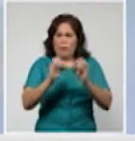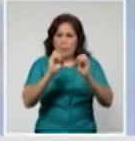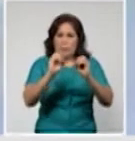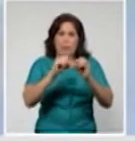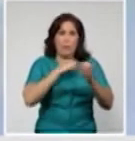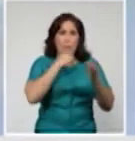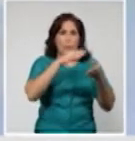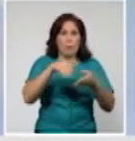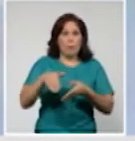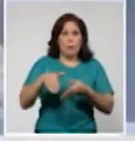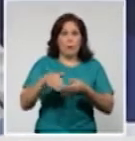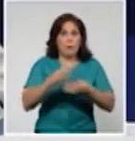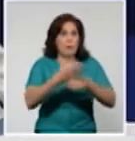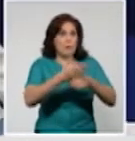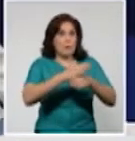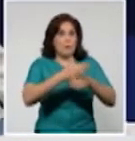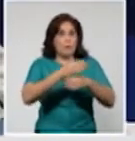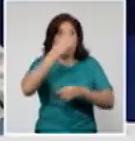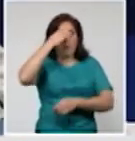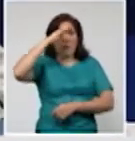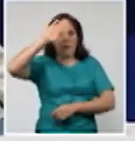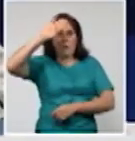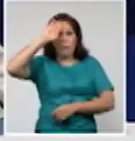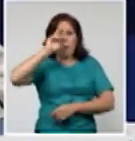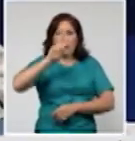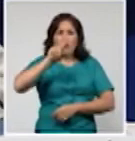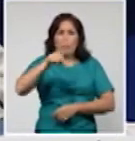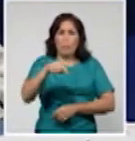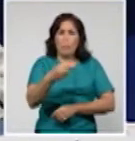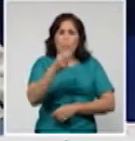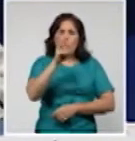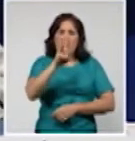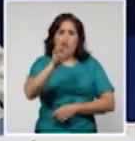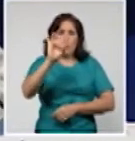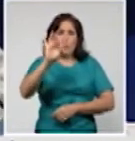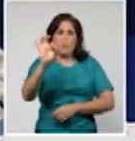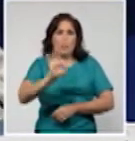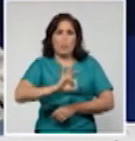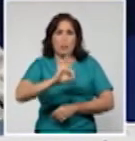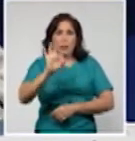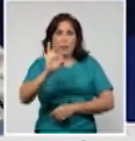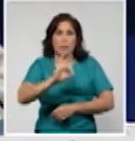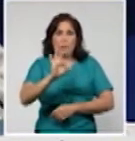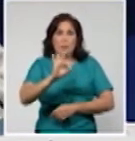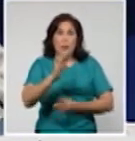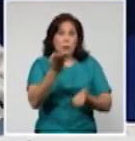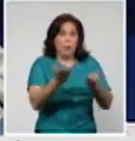527, or 95.8%, are clinically stable.